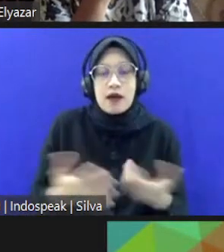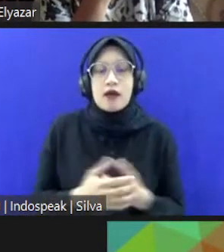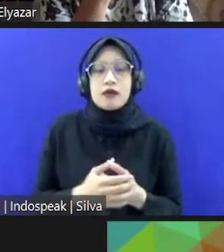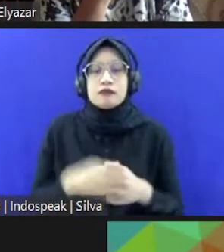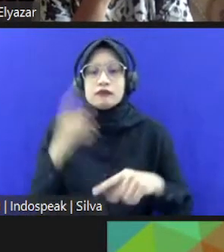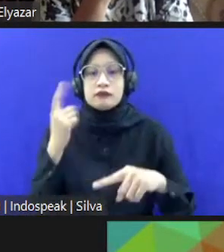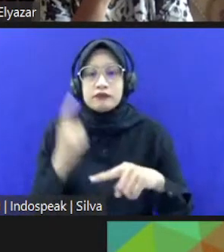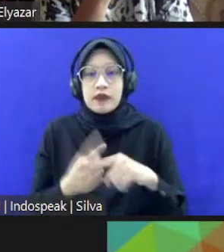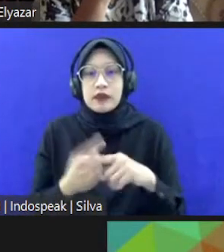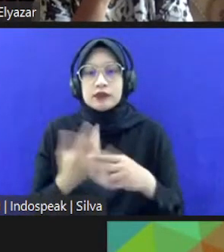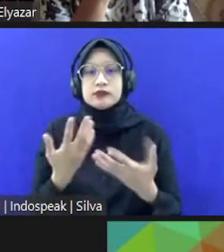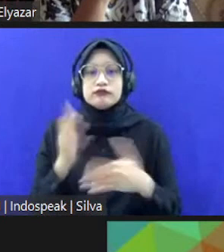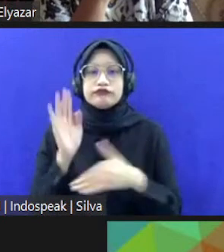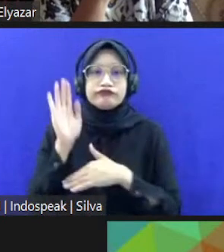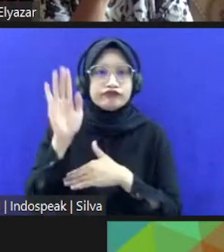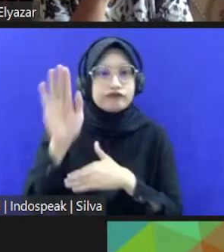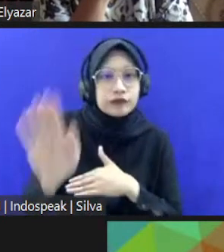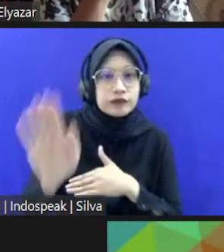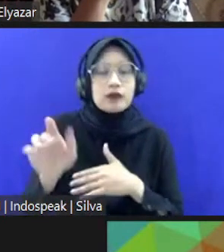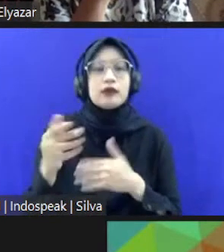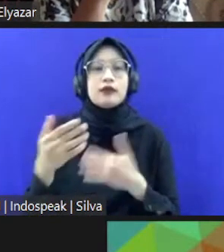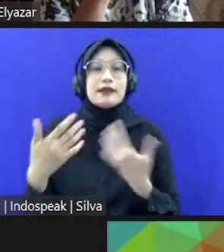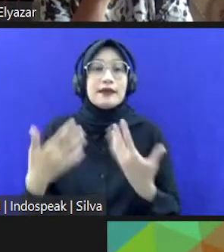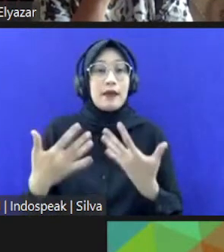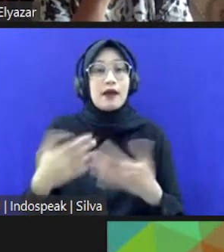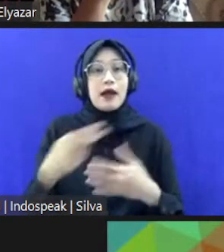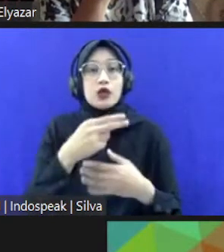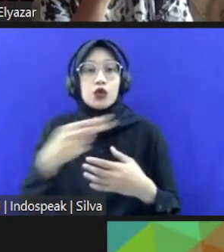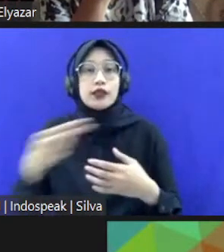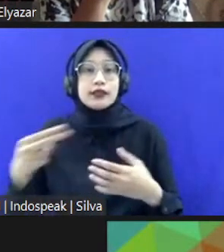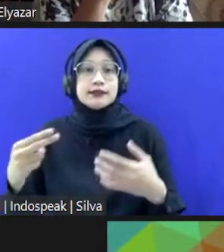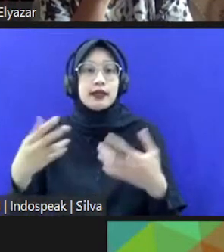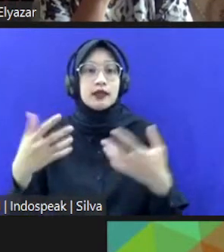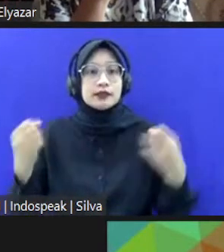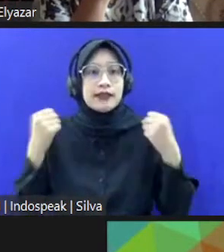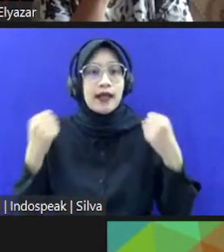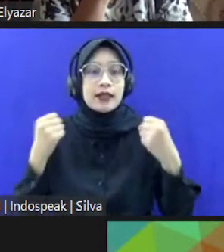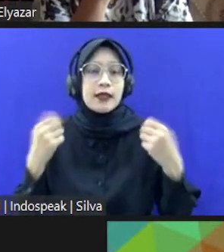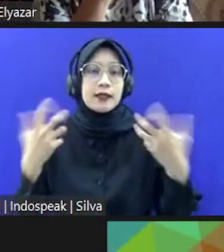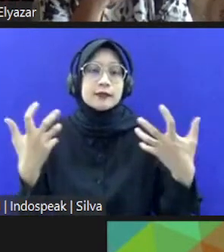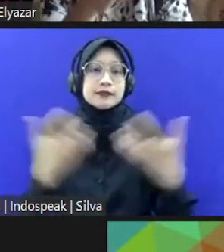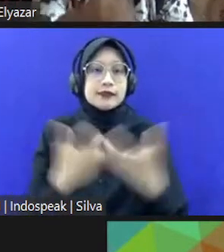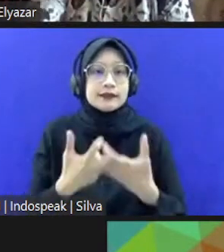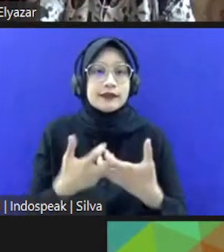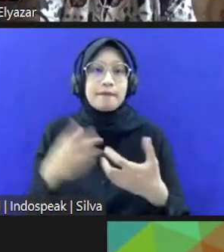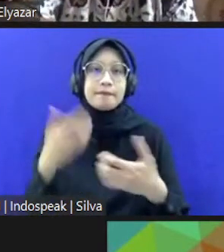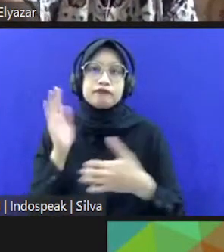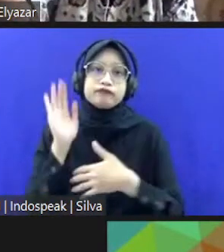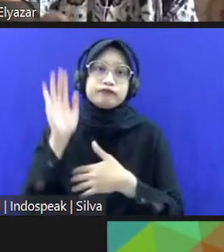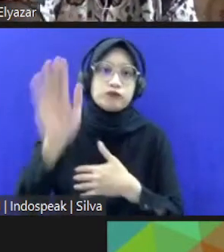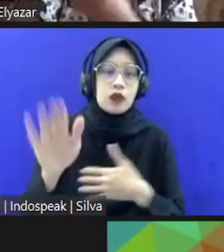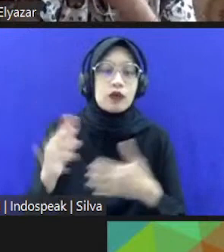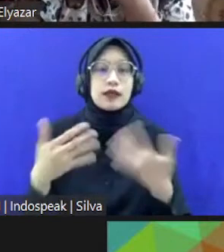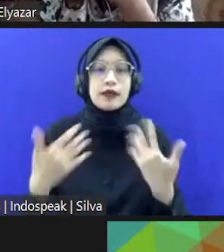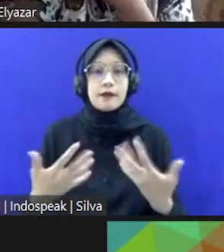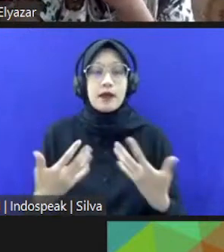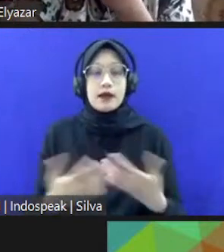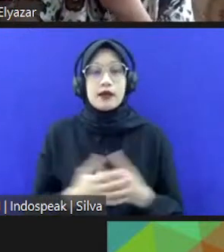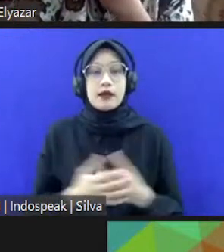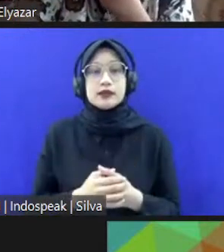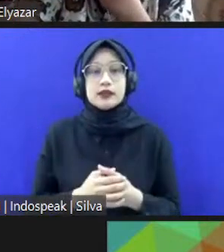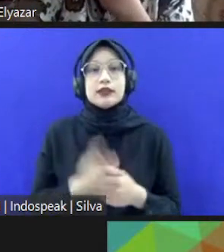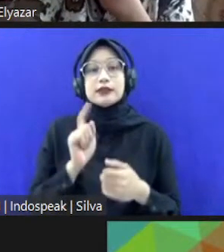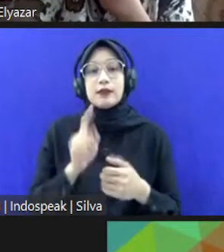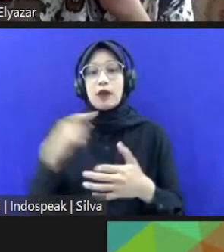information about how gonna be Indonesian health in the future, especially as we will as we experience growing